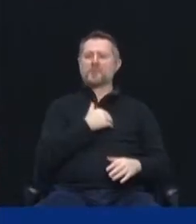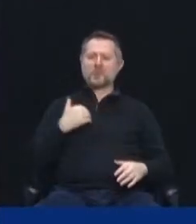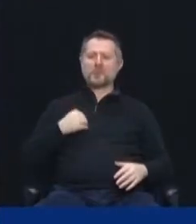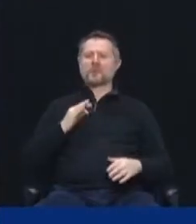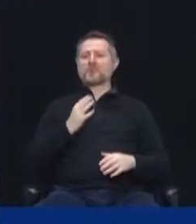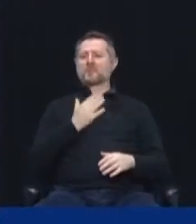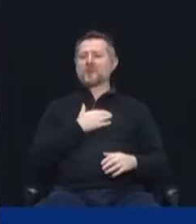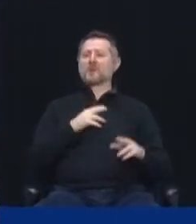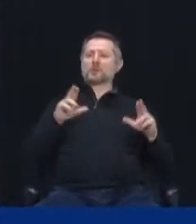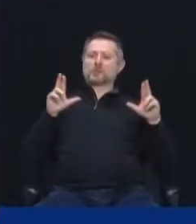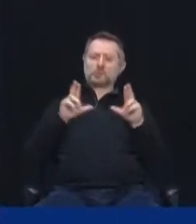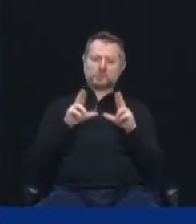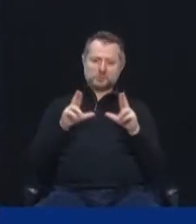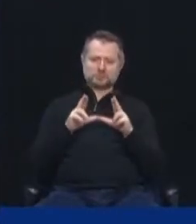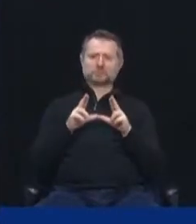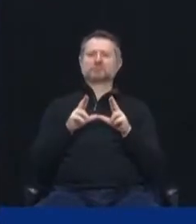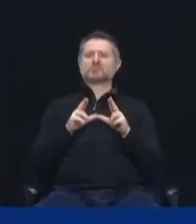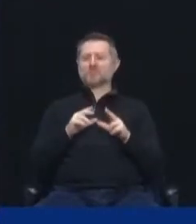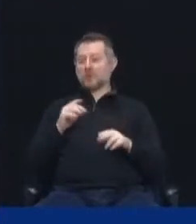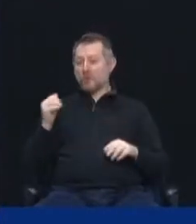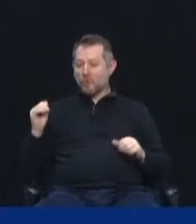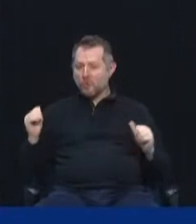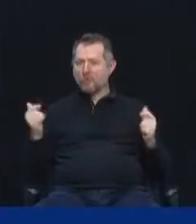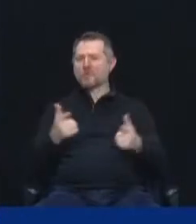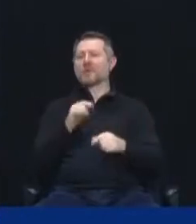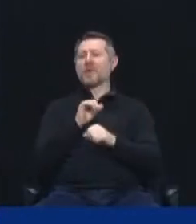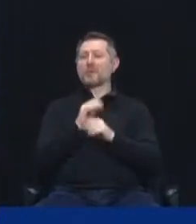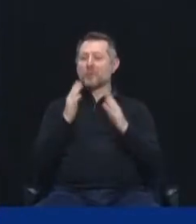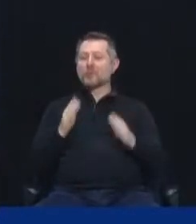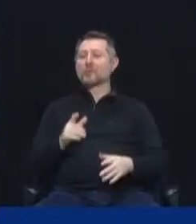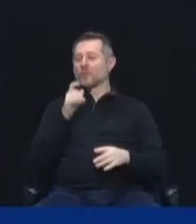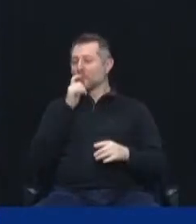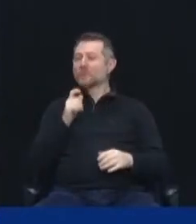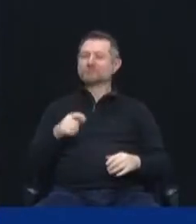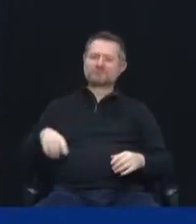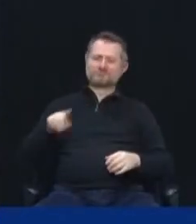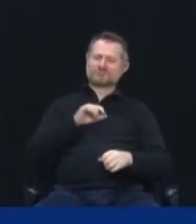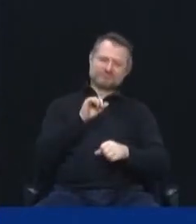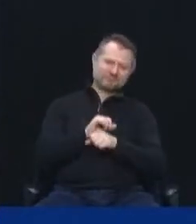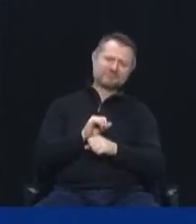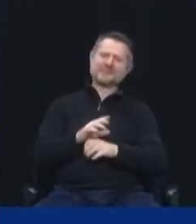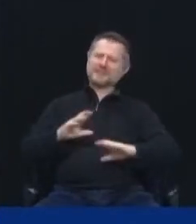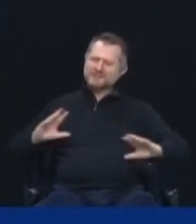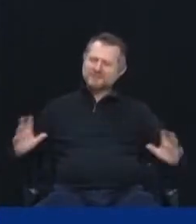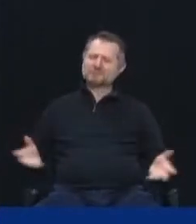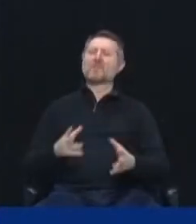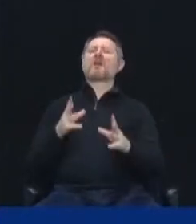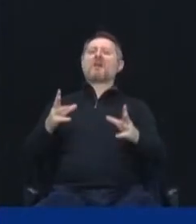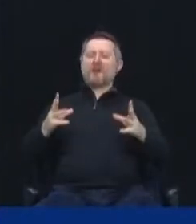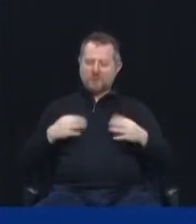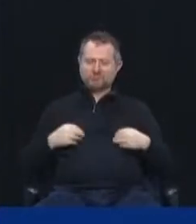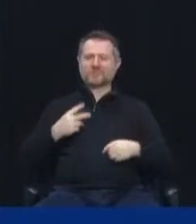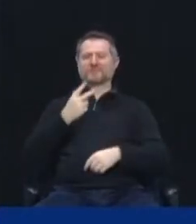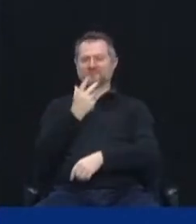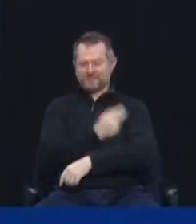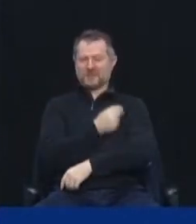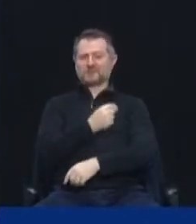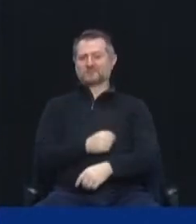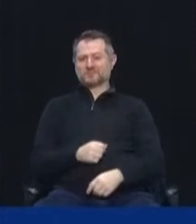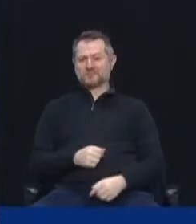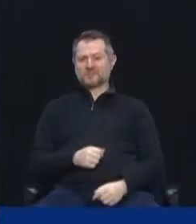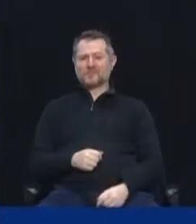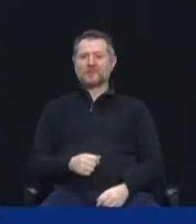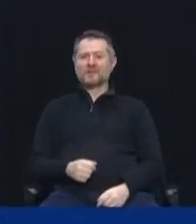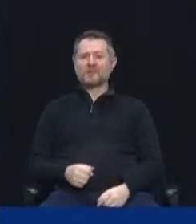union and all working people to get this vaccine. Do it